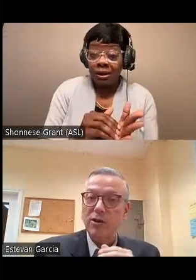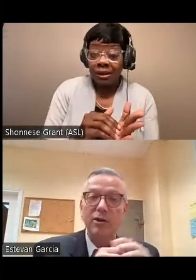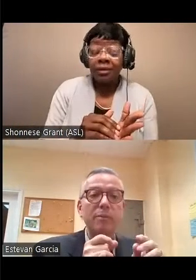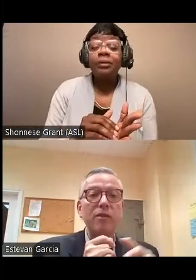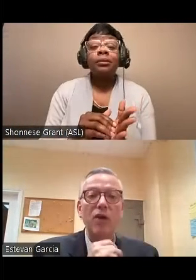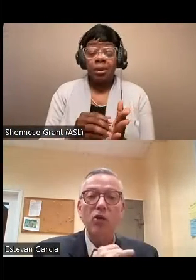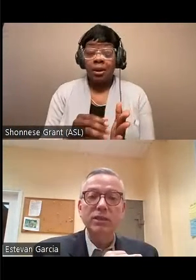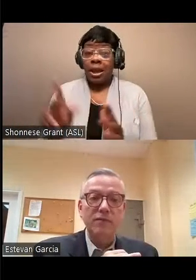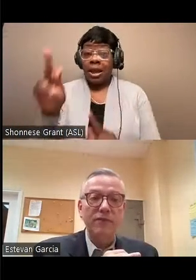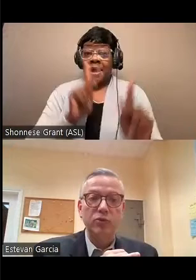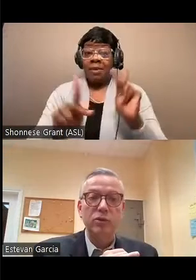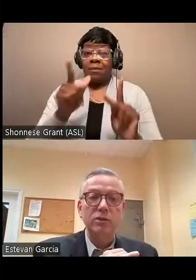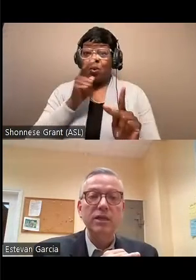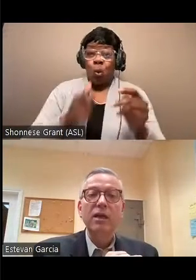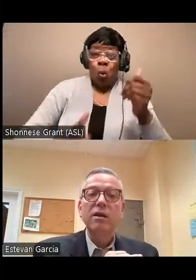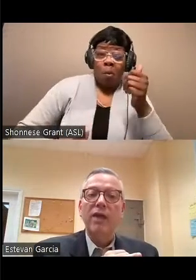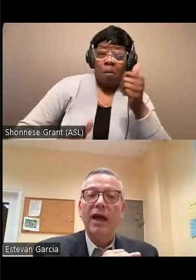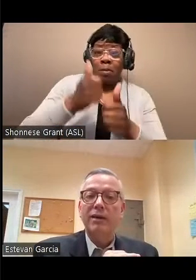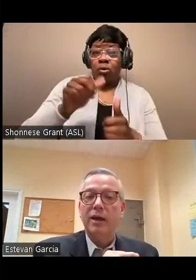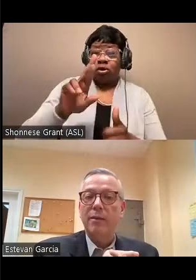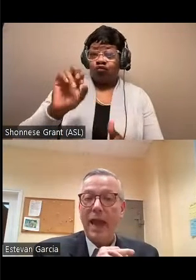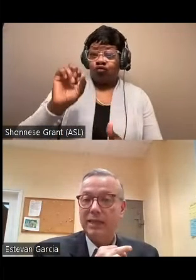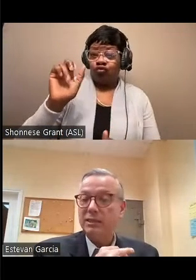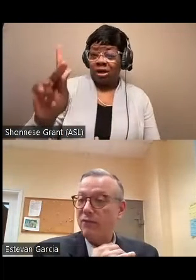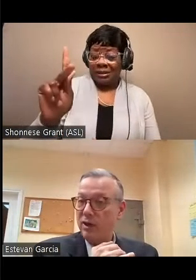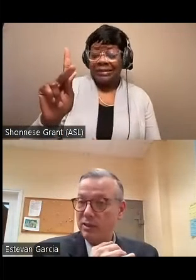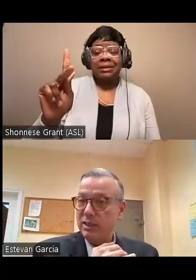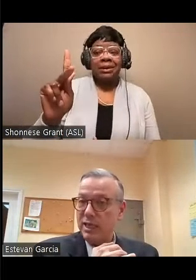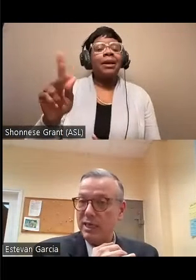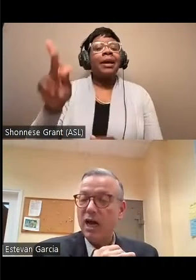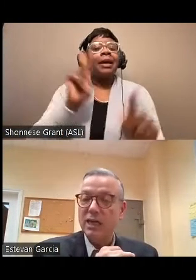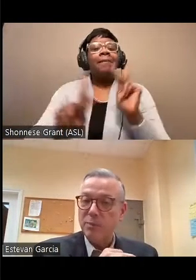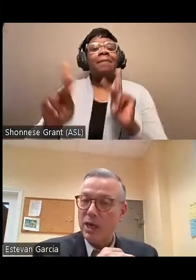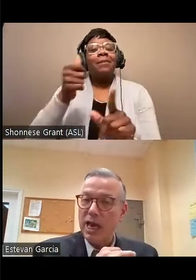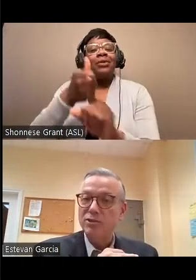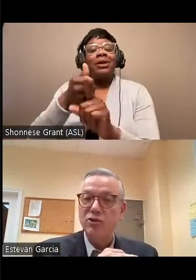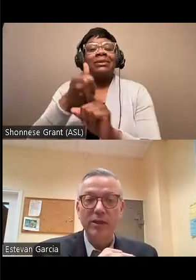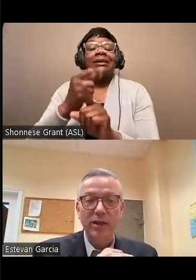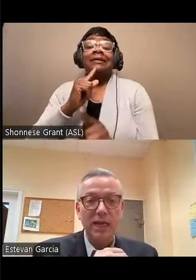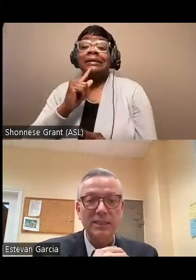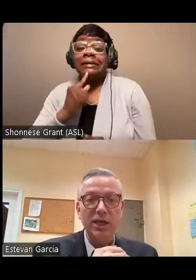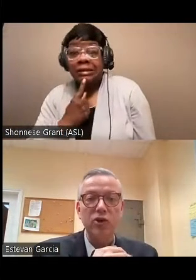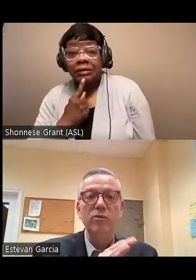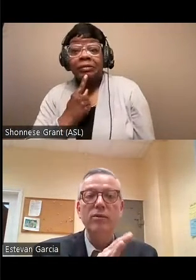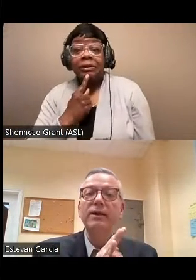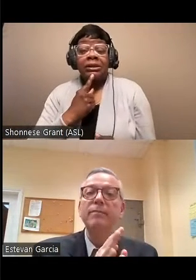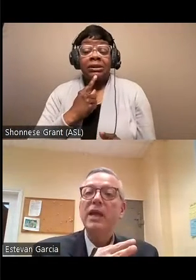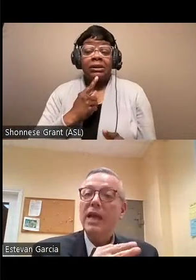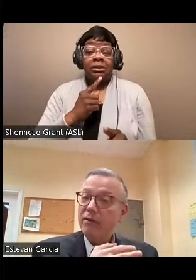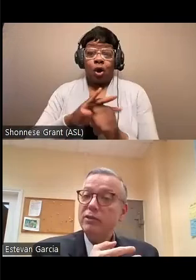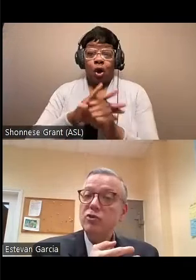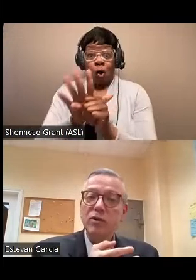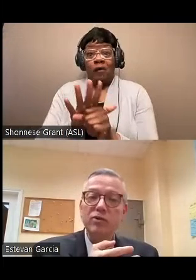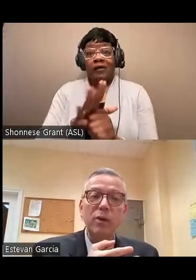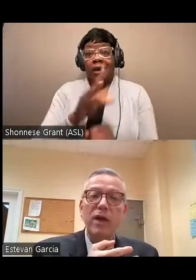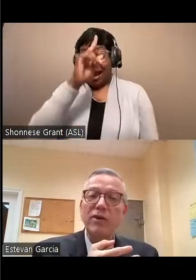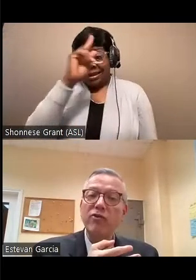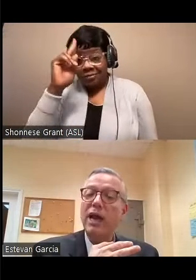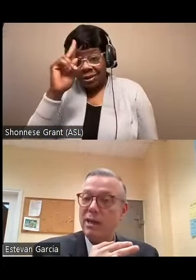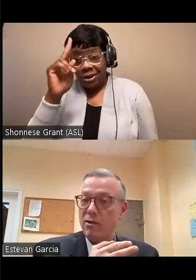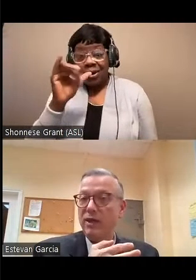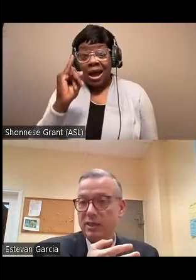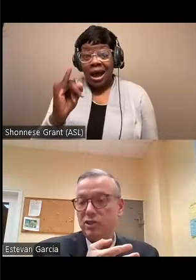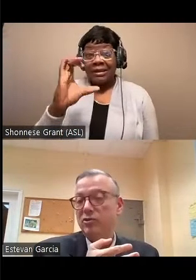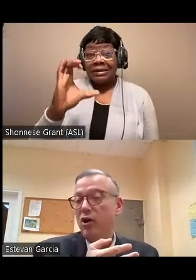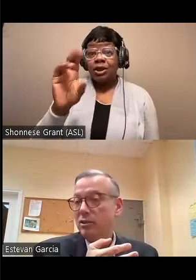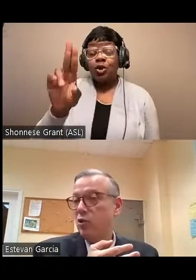greatest risk are going to be those individuals that had severe disease, hospitalized or in the ICU. Individuals with